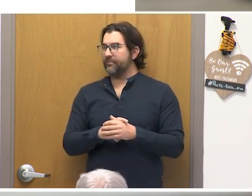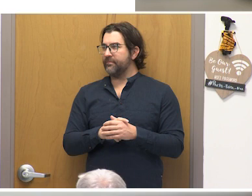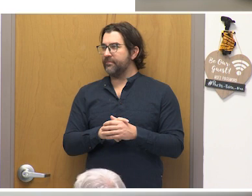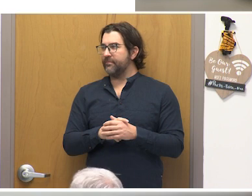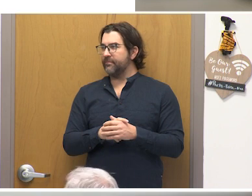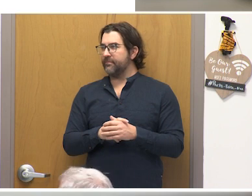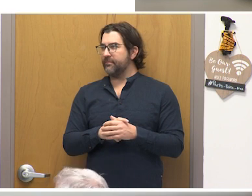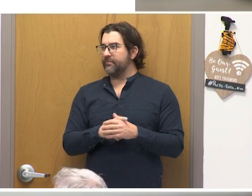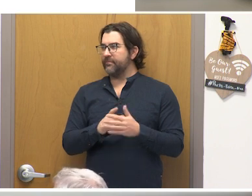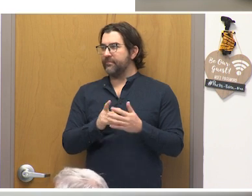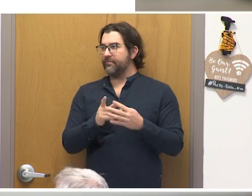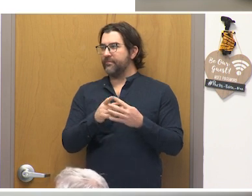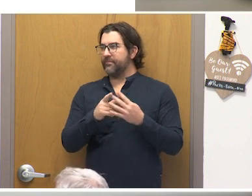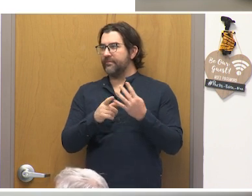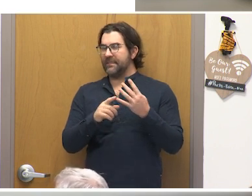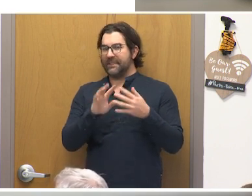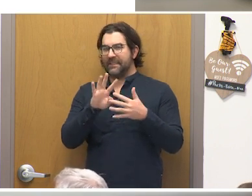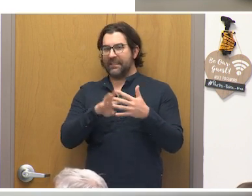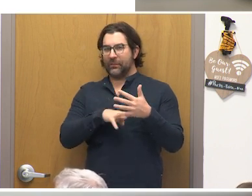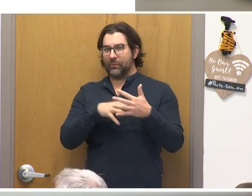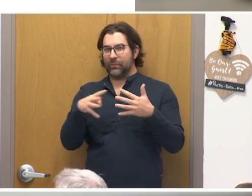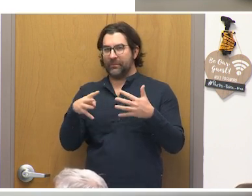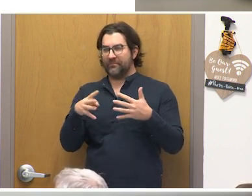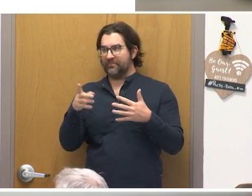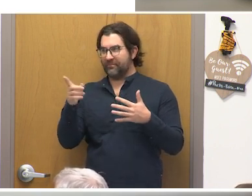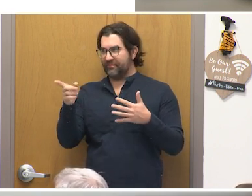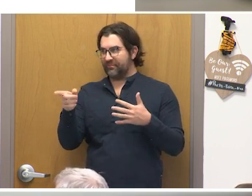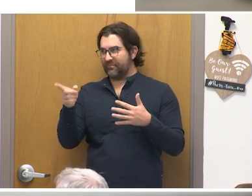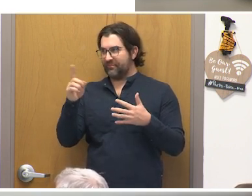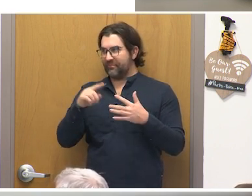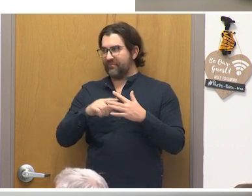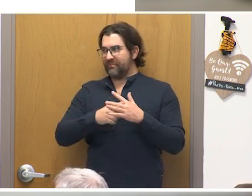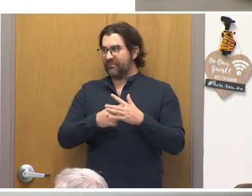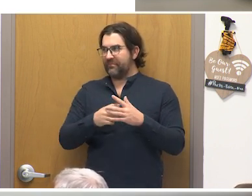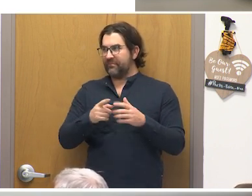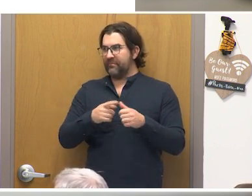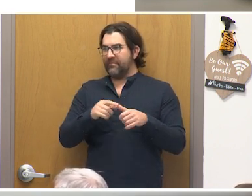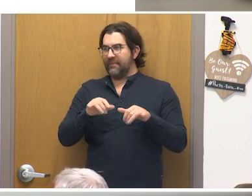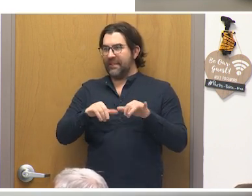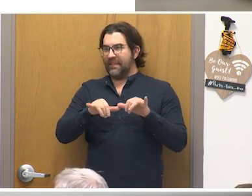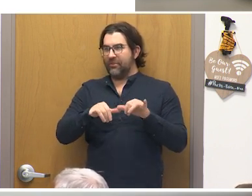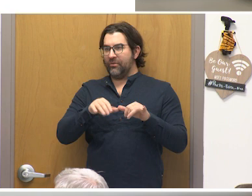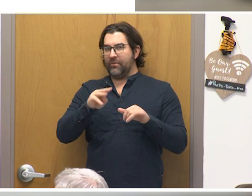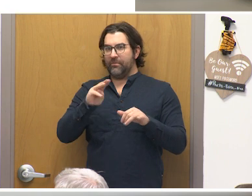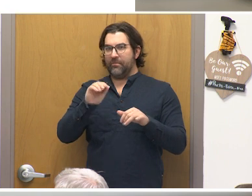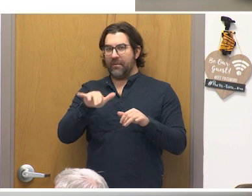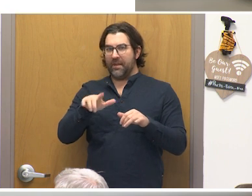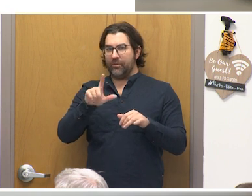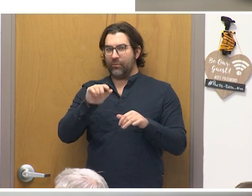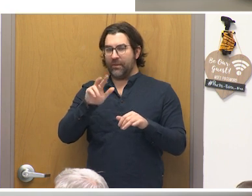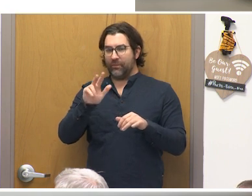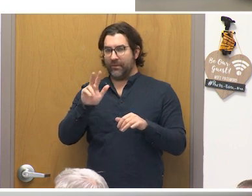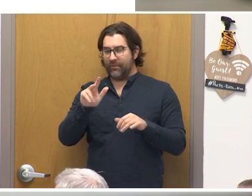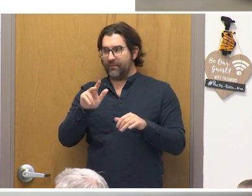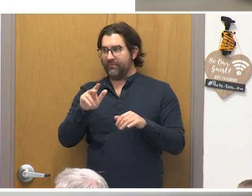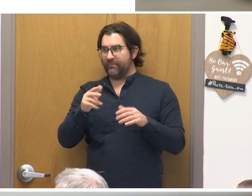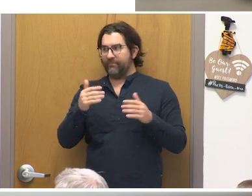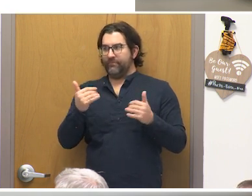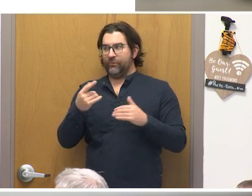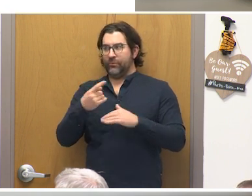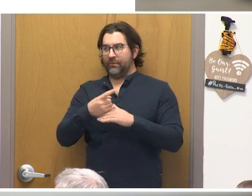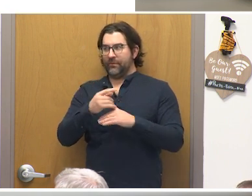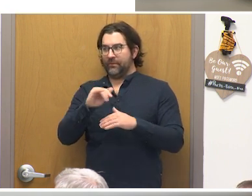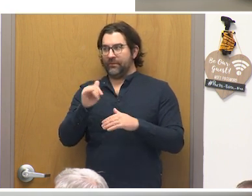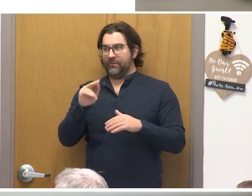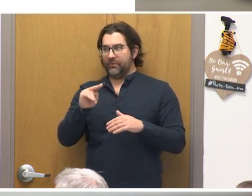So here's a look at the project timeline. We began preliminary engineering in May of 2023. Here we are today,